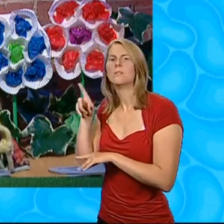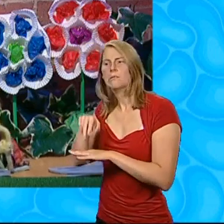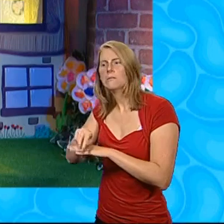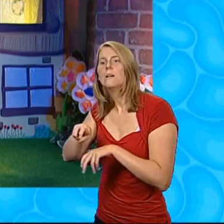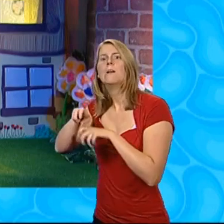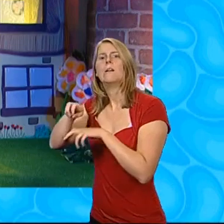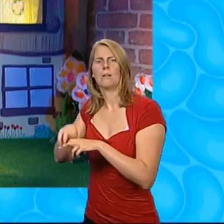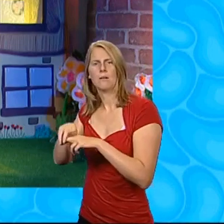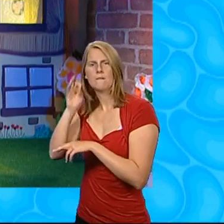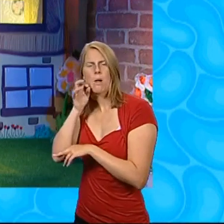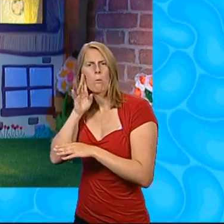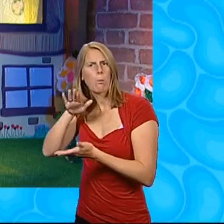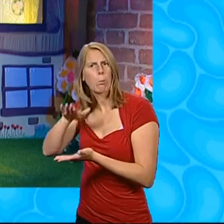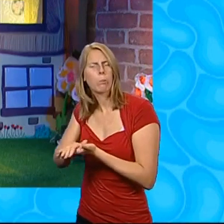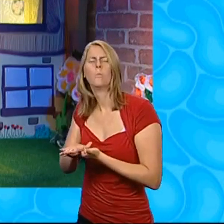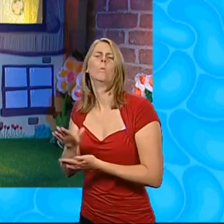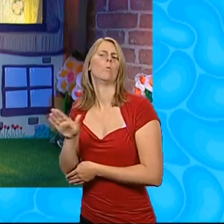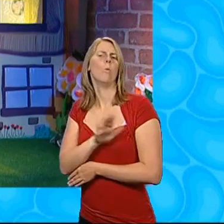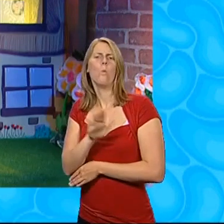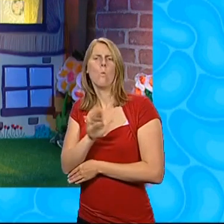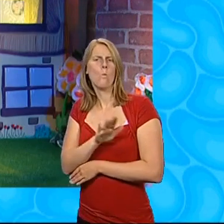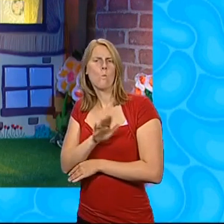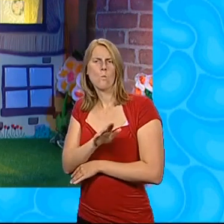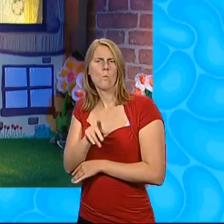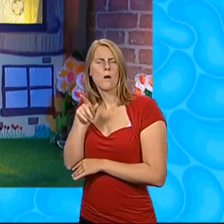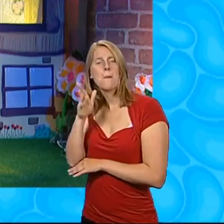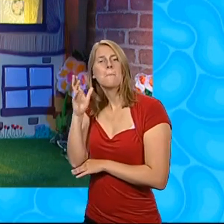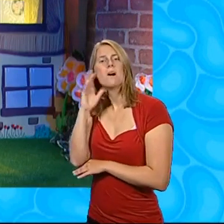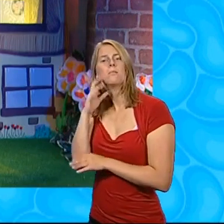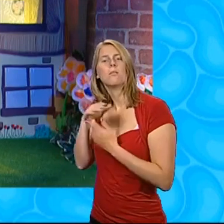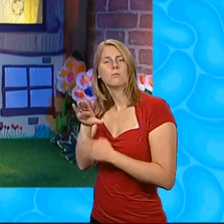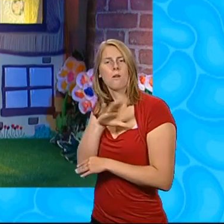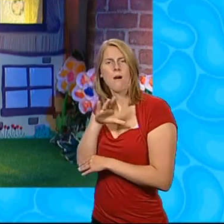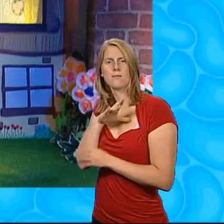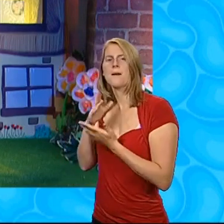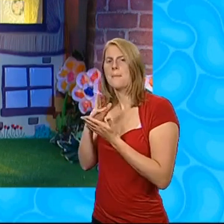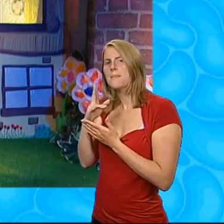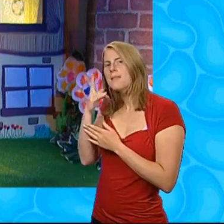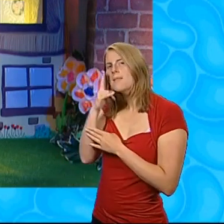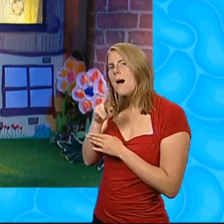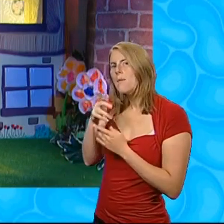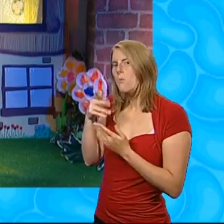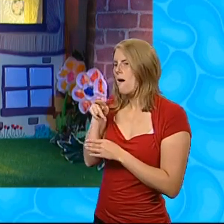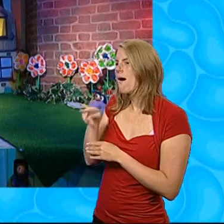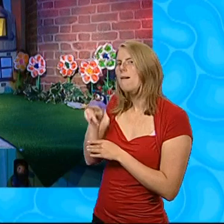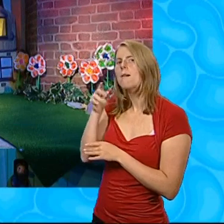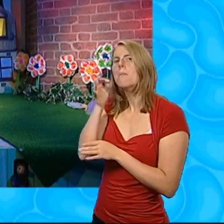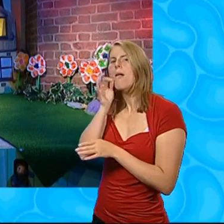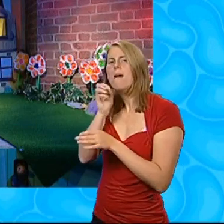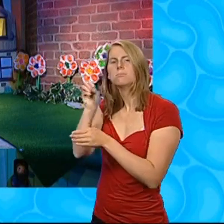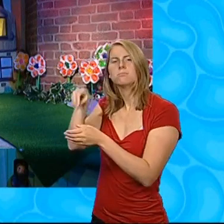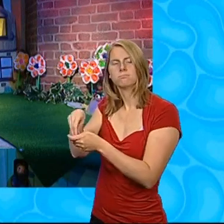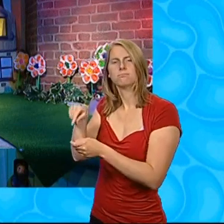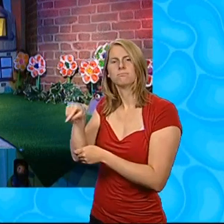down? No. A bed in the garden is named for where you put your plants. Exactly right, Dib-Dab. So she went over